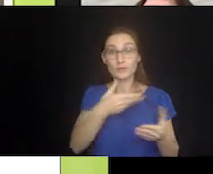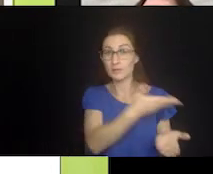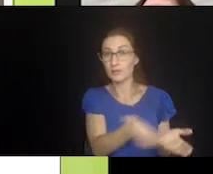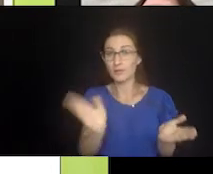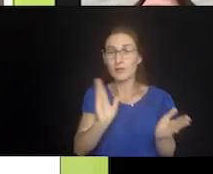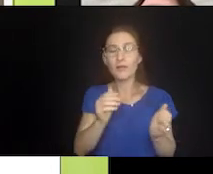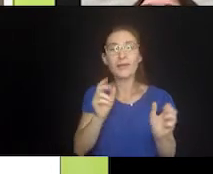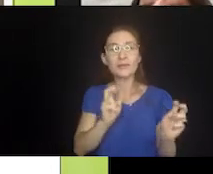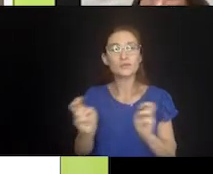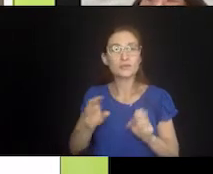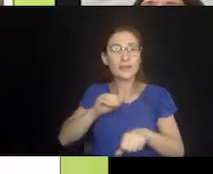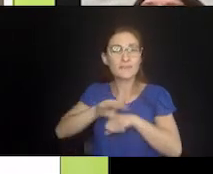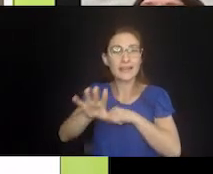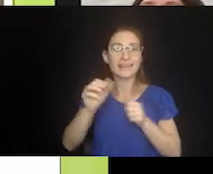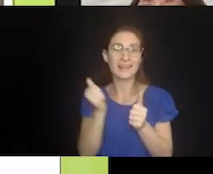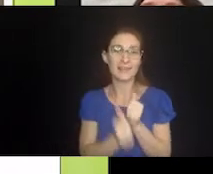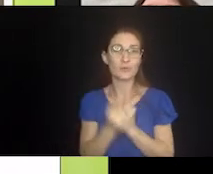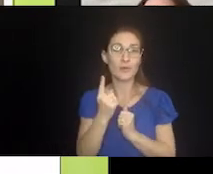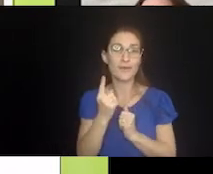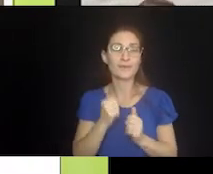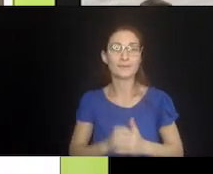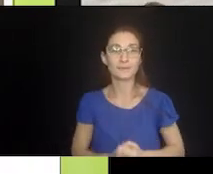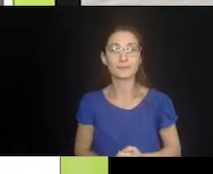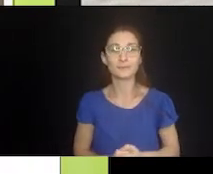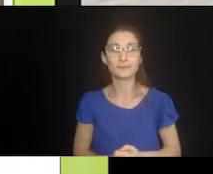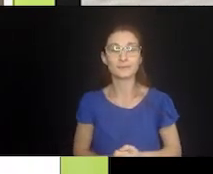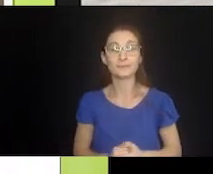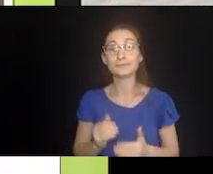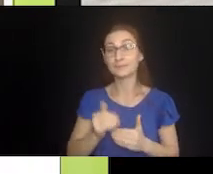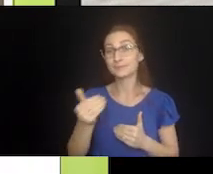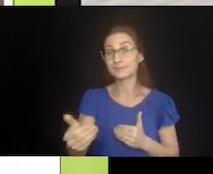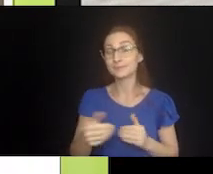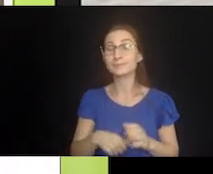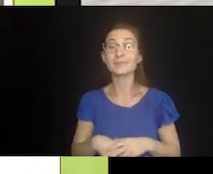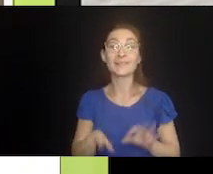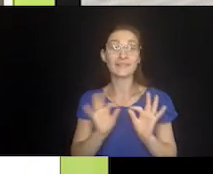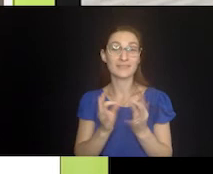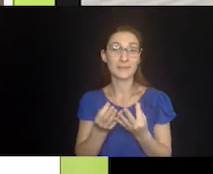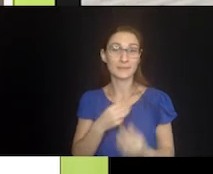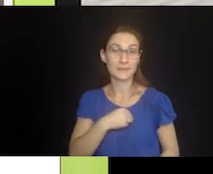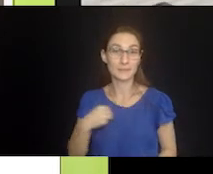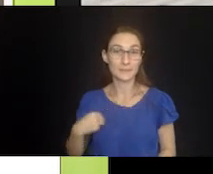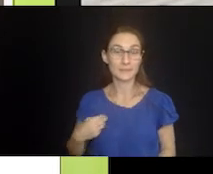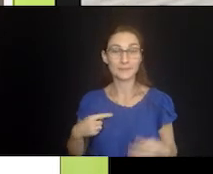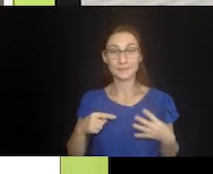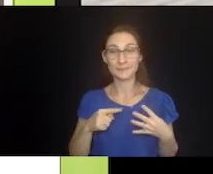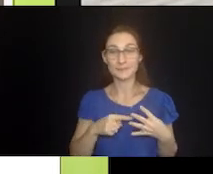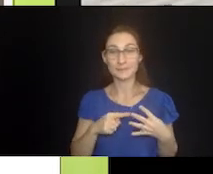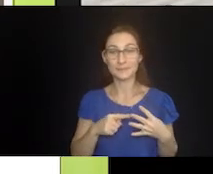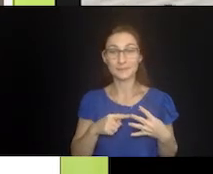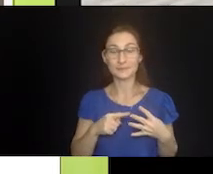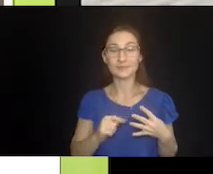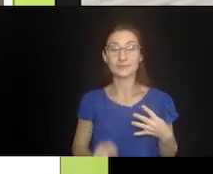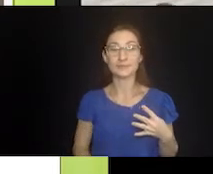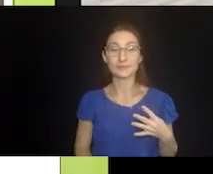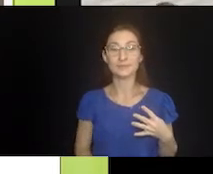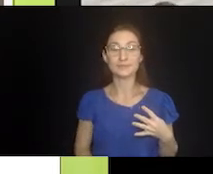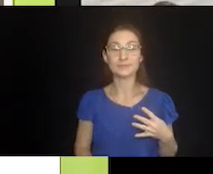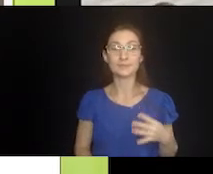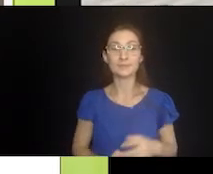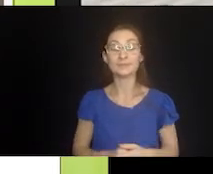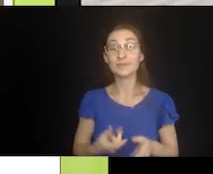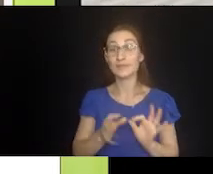you're there to work on issues that affect everyone. Next slide. So family